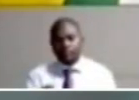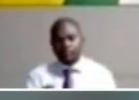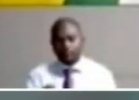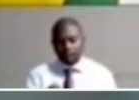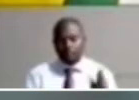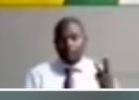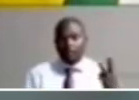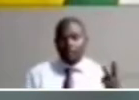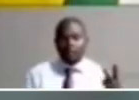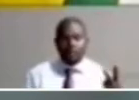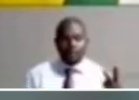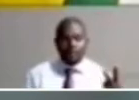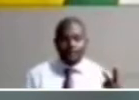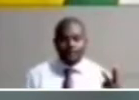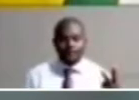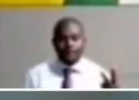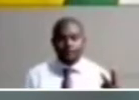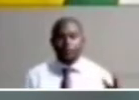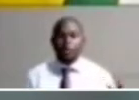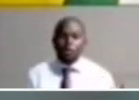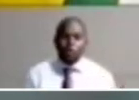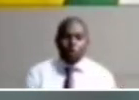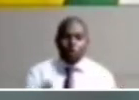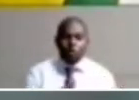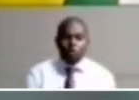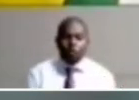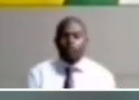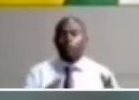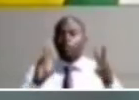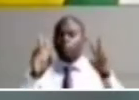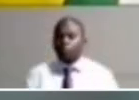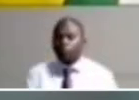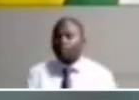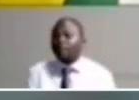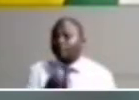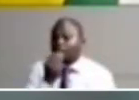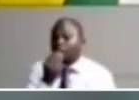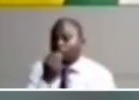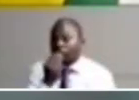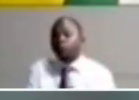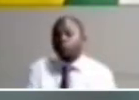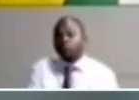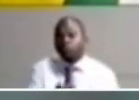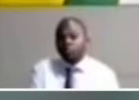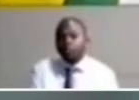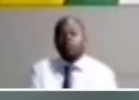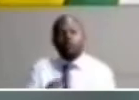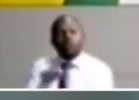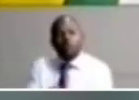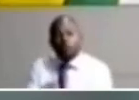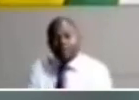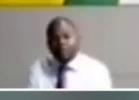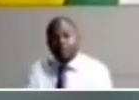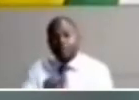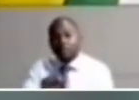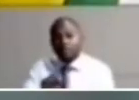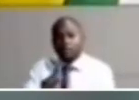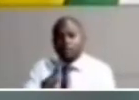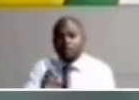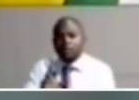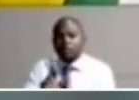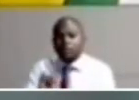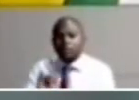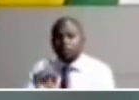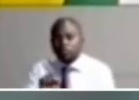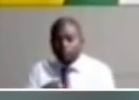2020. Number three, all the non-food shops, what some people call stores,